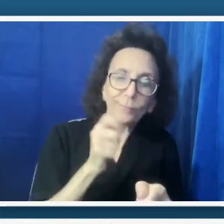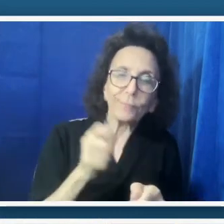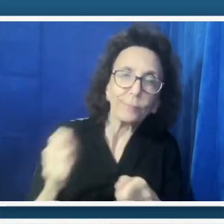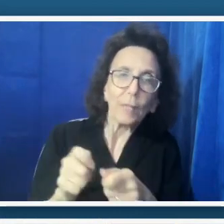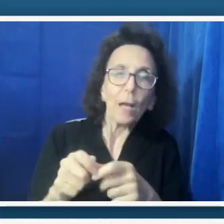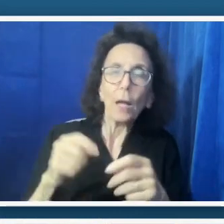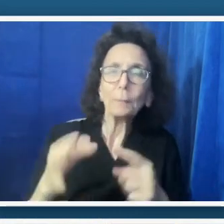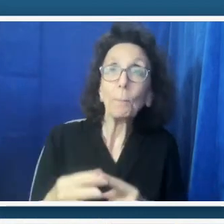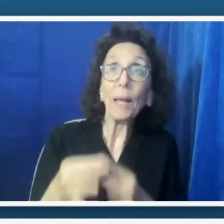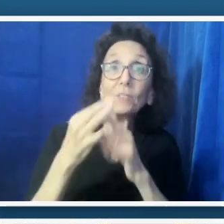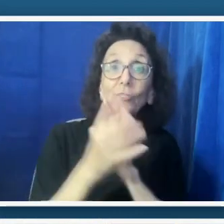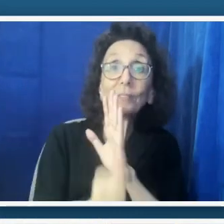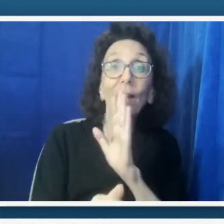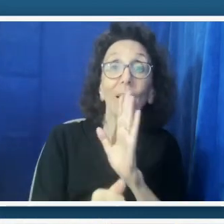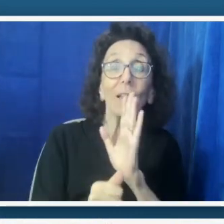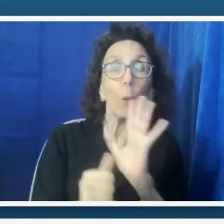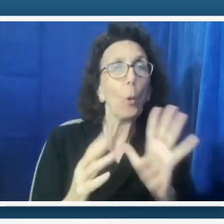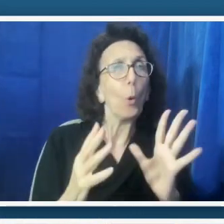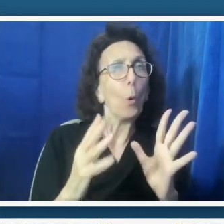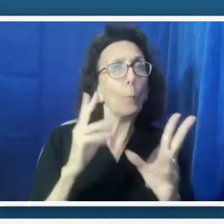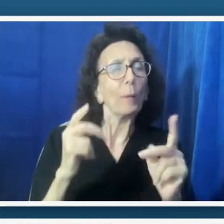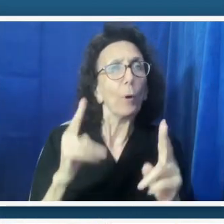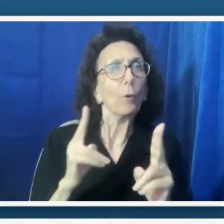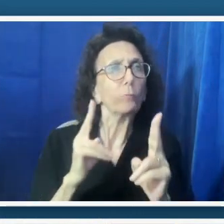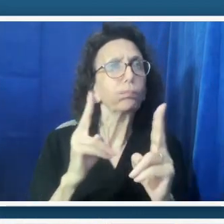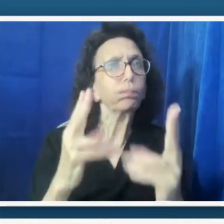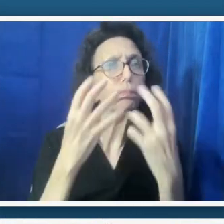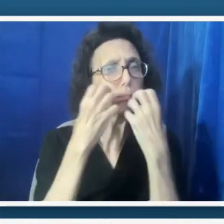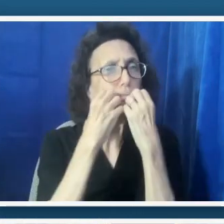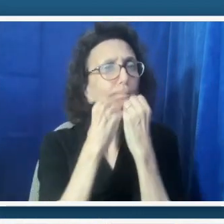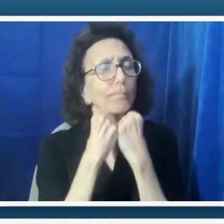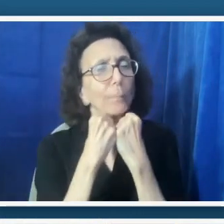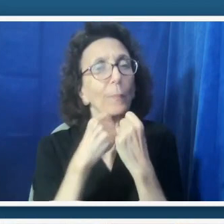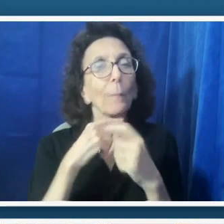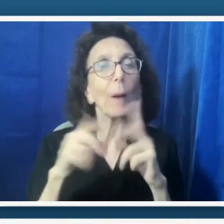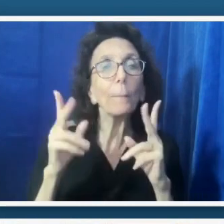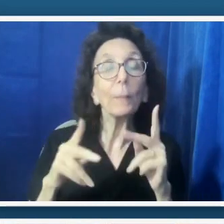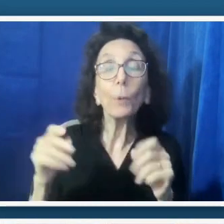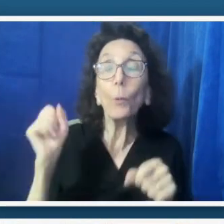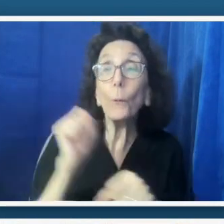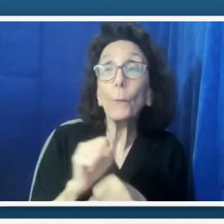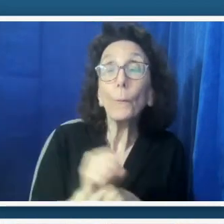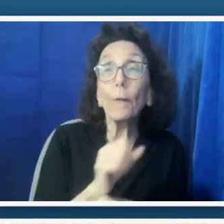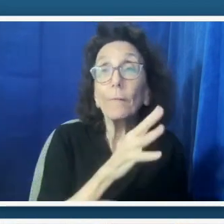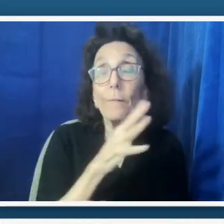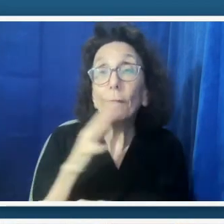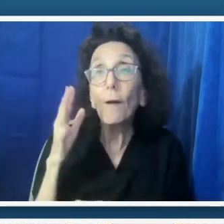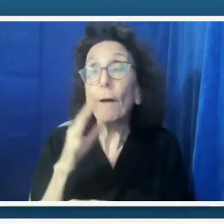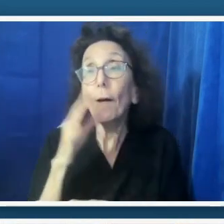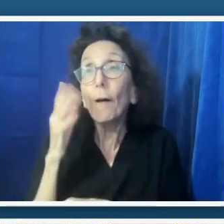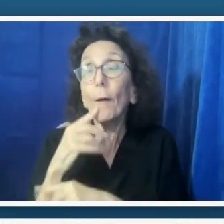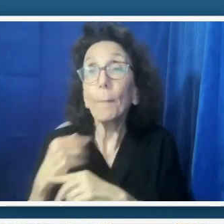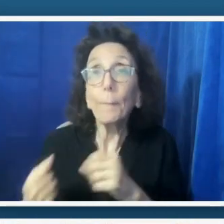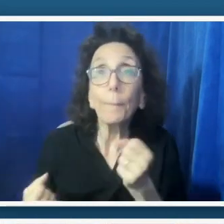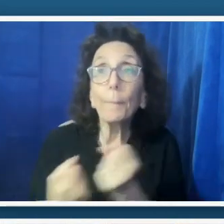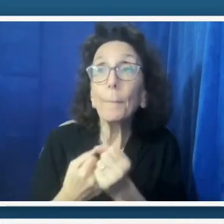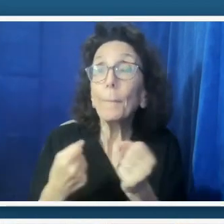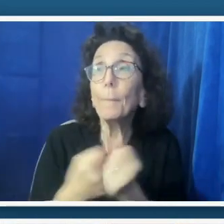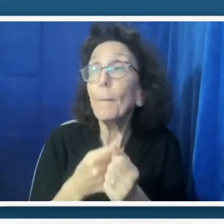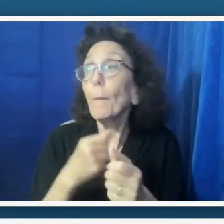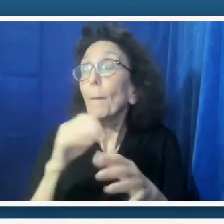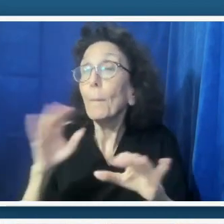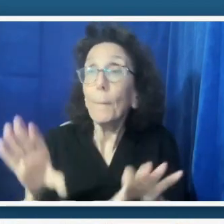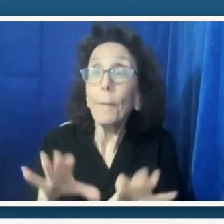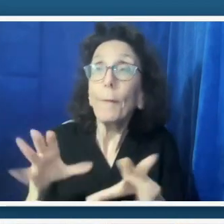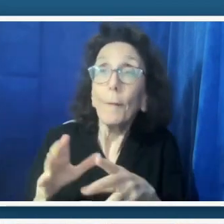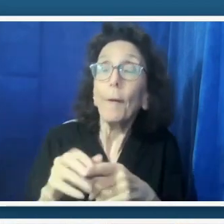work was likely more valued than that of someone, who is a field hand or someone supporting the agrarian economy. So again,